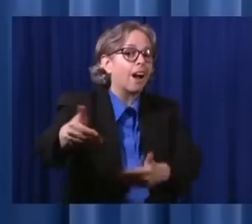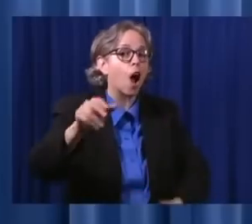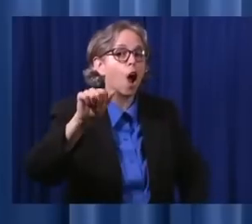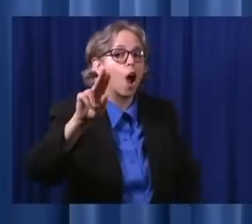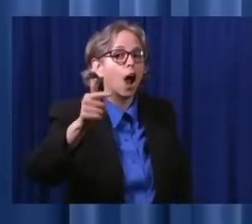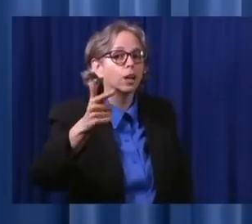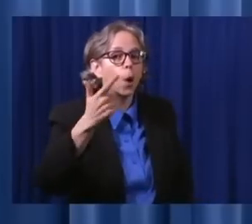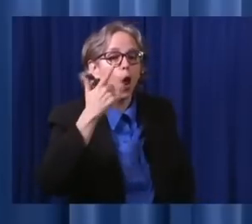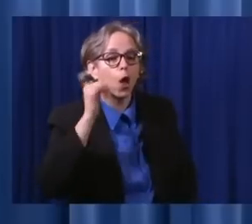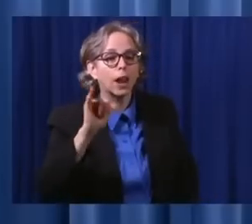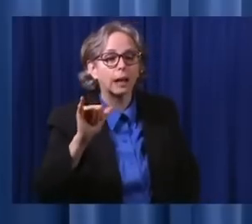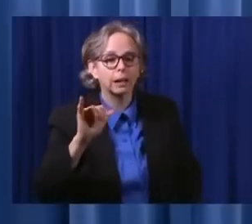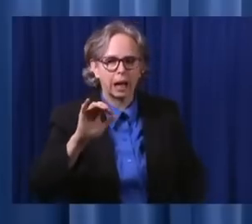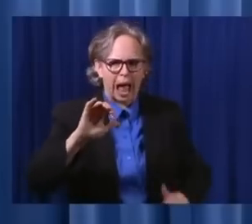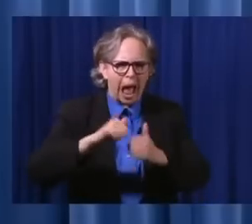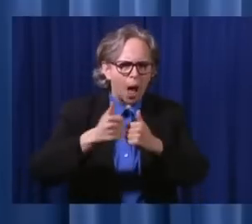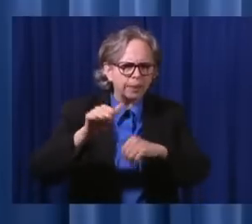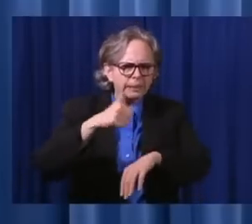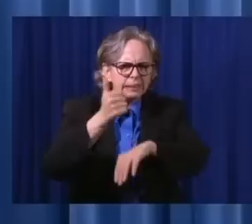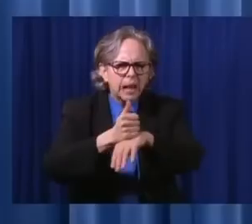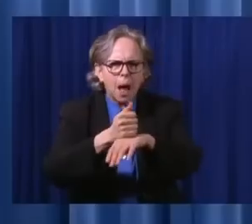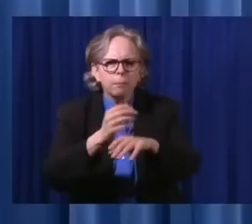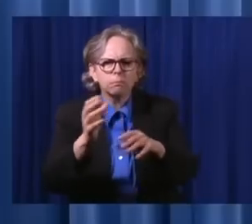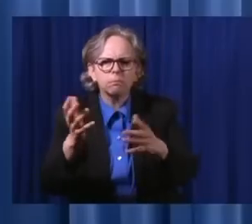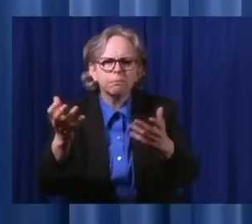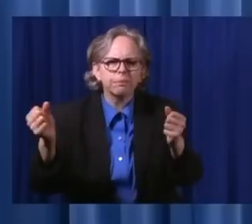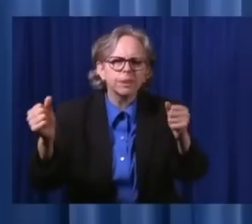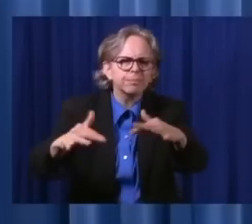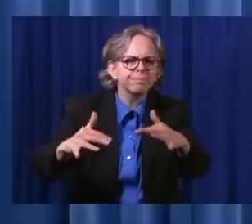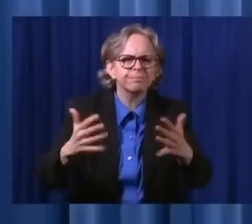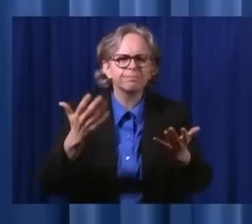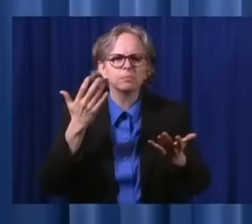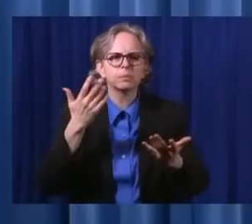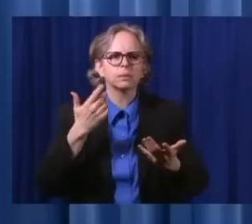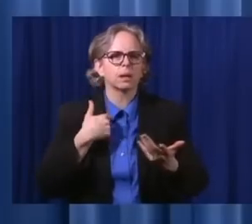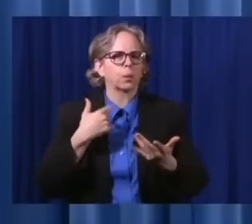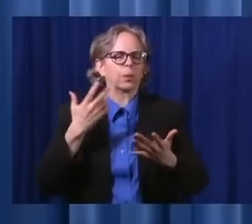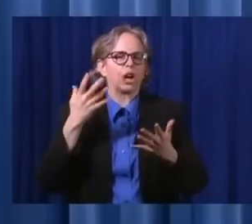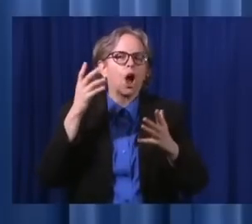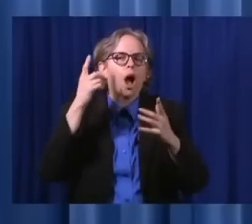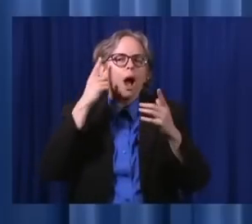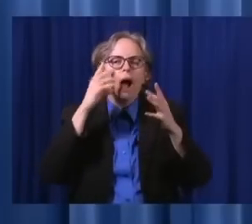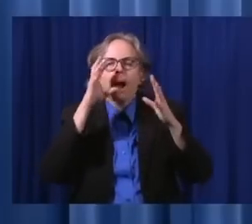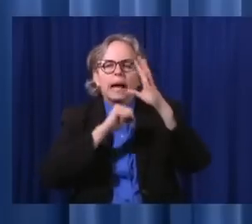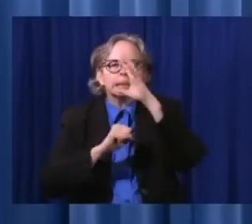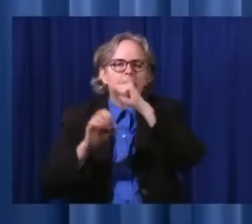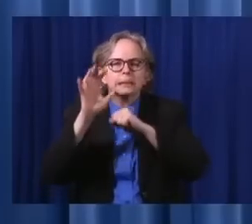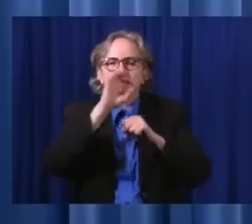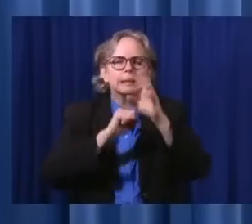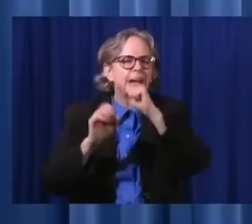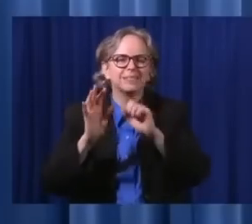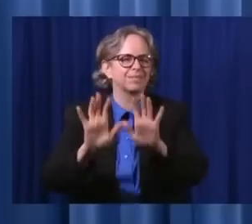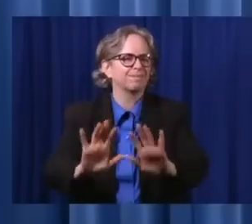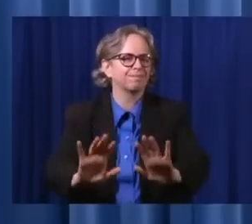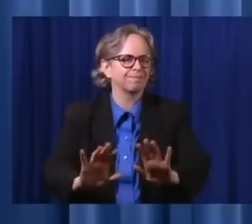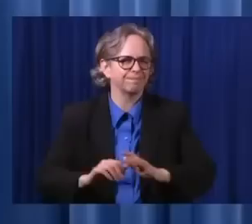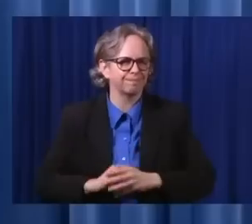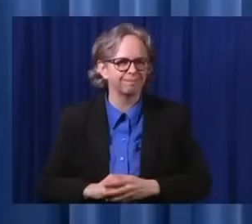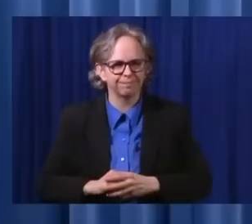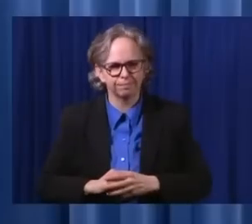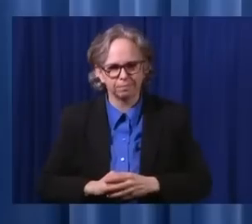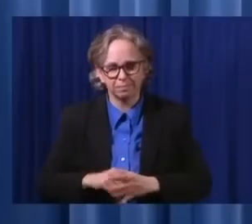So we're speculating about where we'll be with the virus. We're also speculating